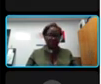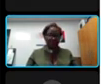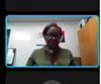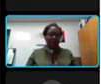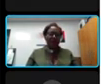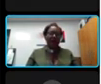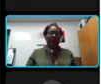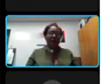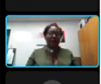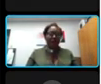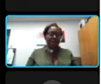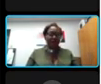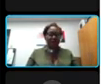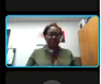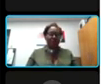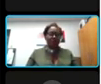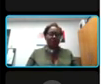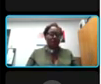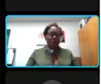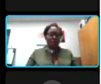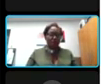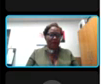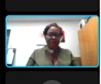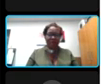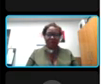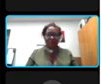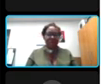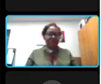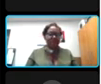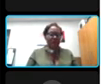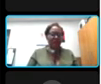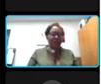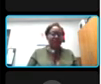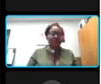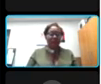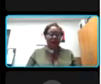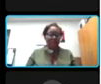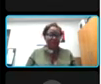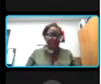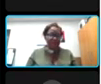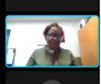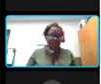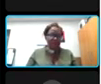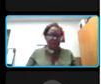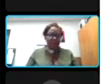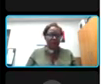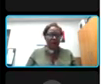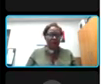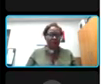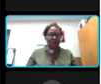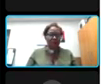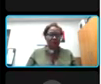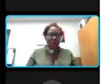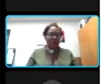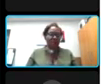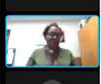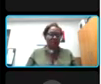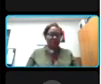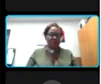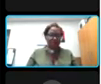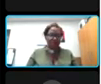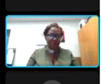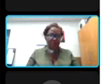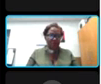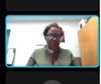their students based on their enrollment. Again, this is a saliva-based test administered by